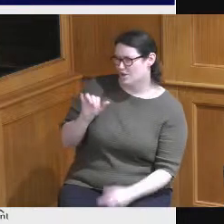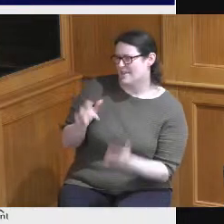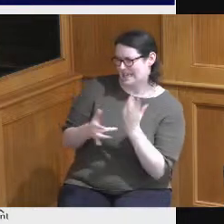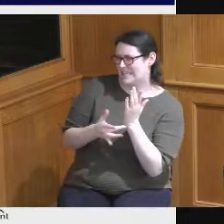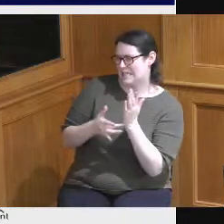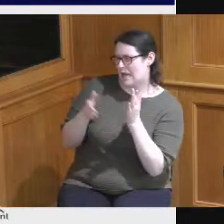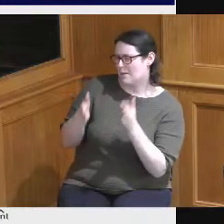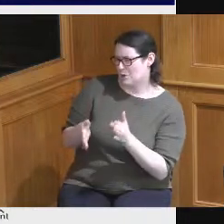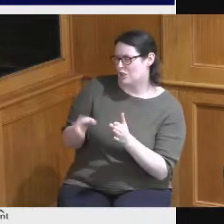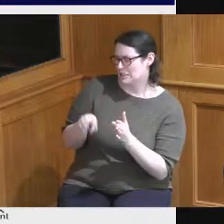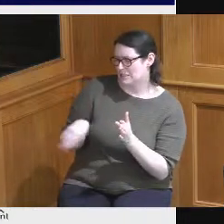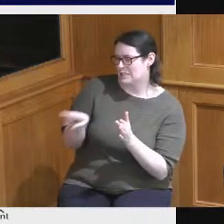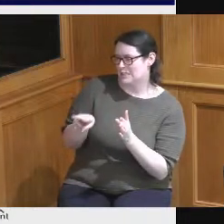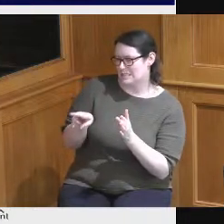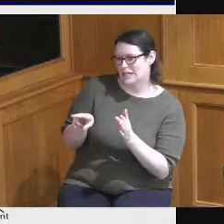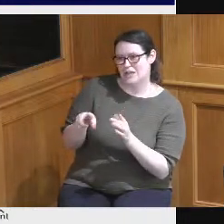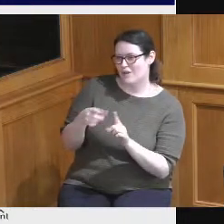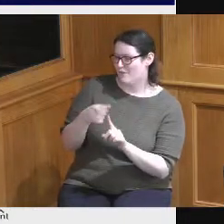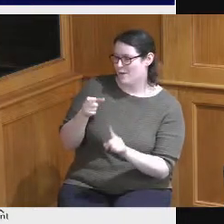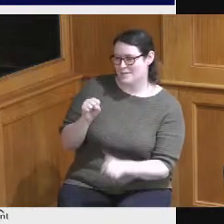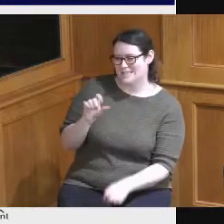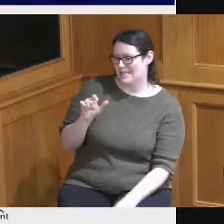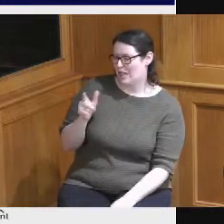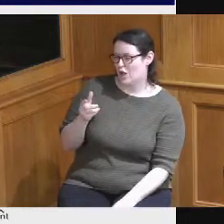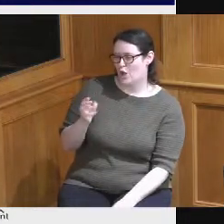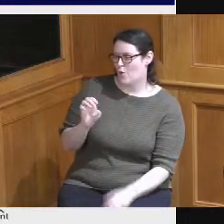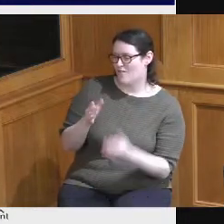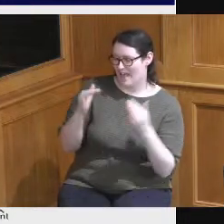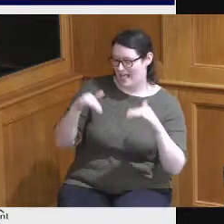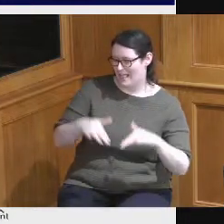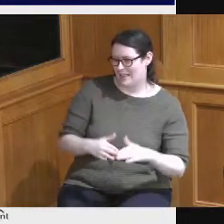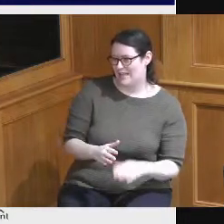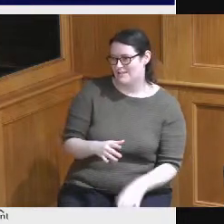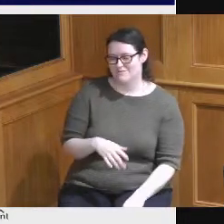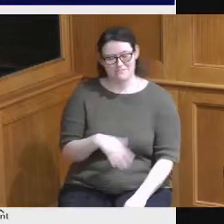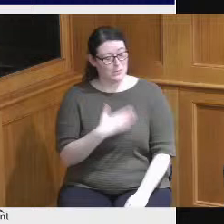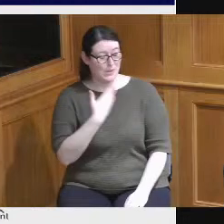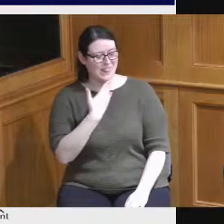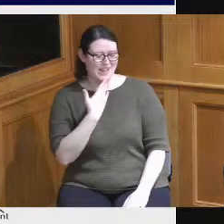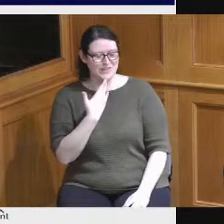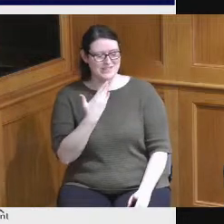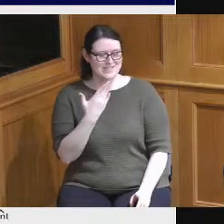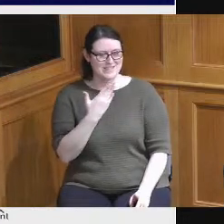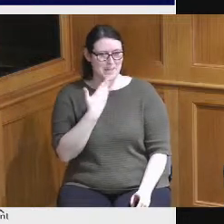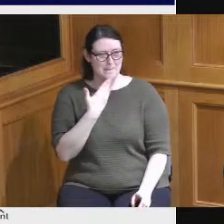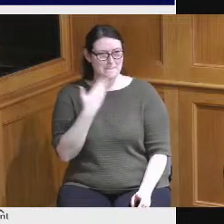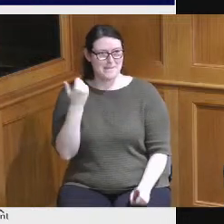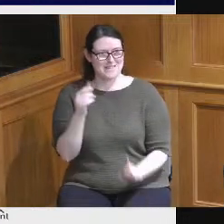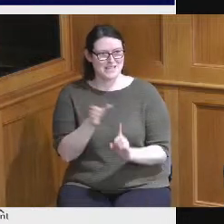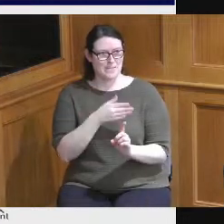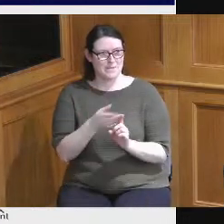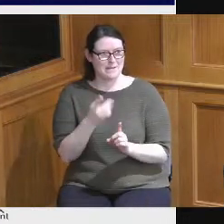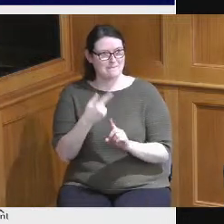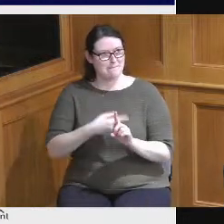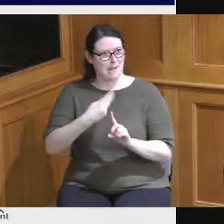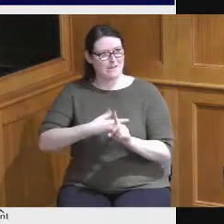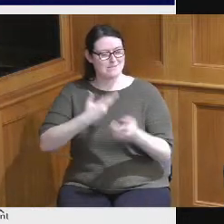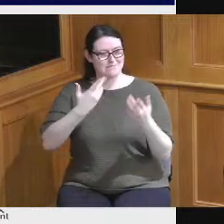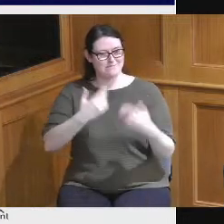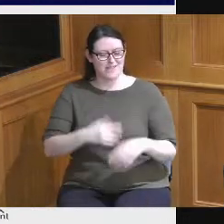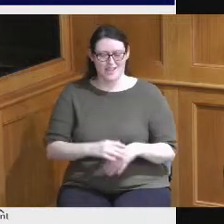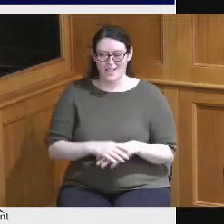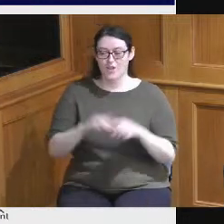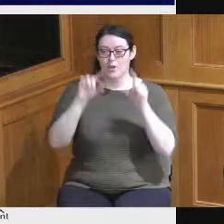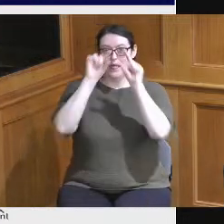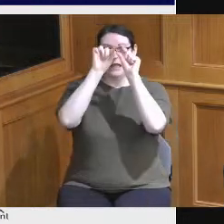person. Do I? Straight out of Wow. Silicon Valley or It's the something. best compliment I've gotten in months. Appreciate it. Yeah. So the top rung of